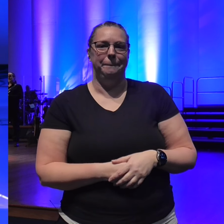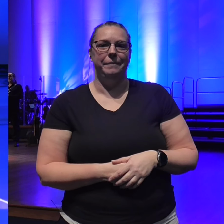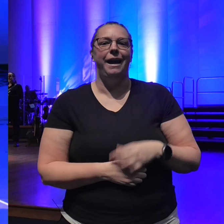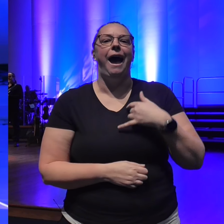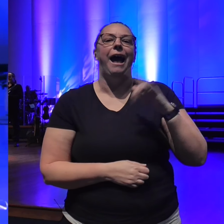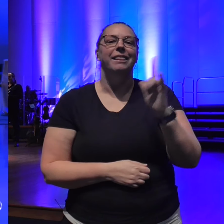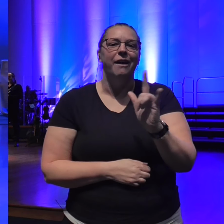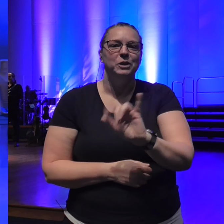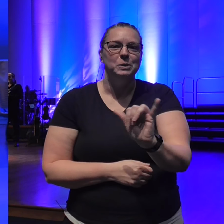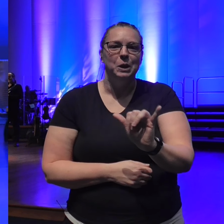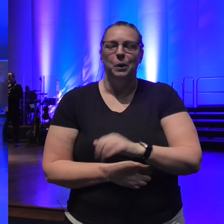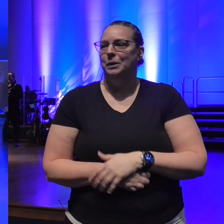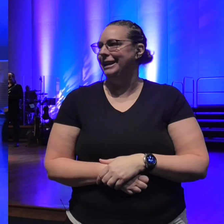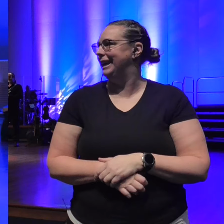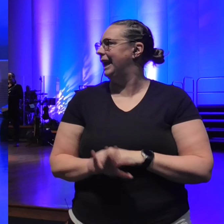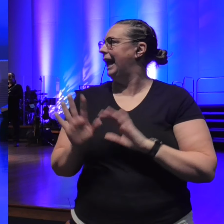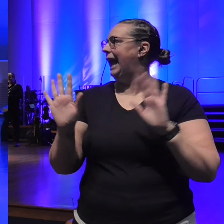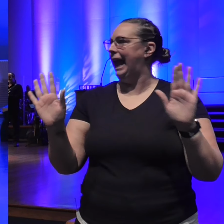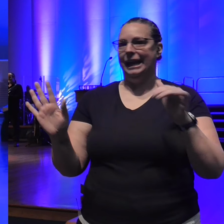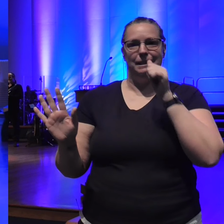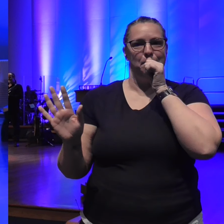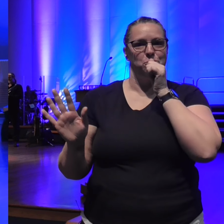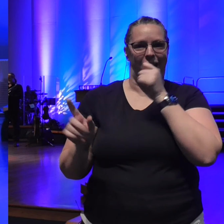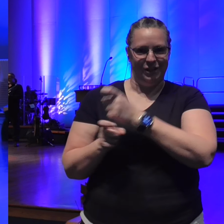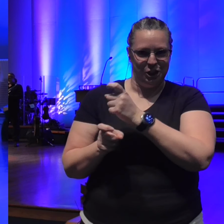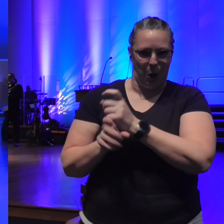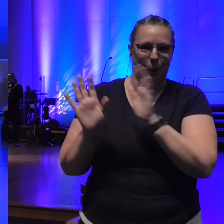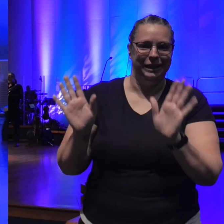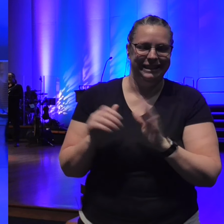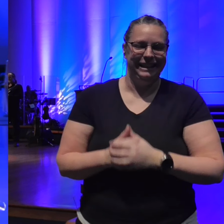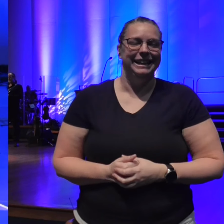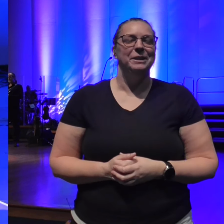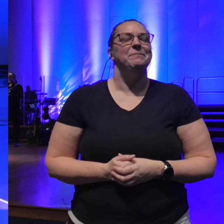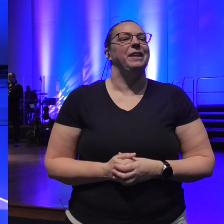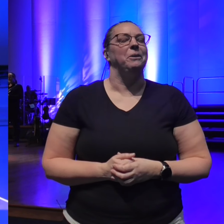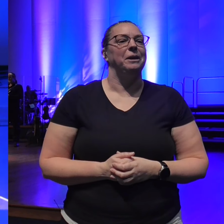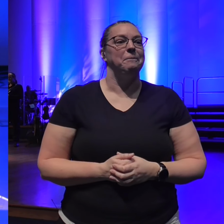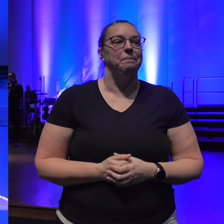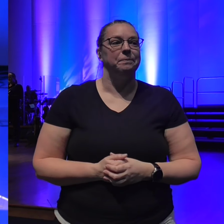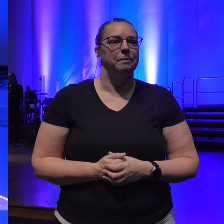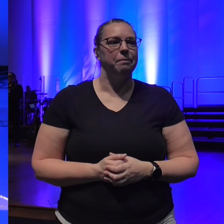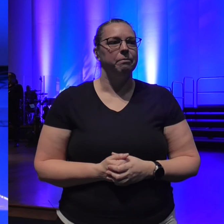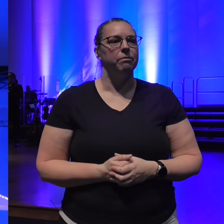I love you too. It's a private joke. So